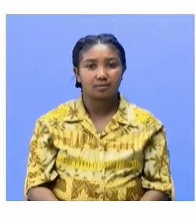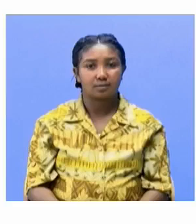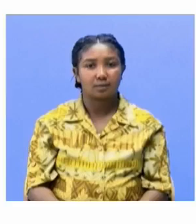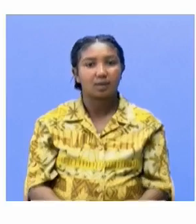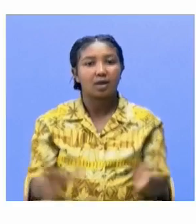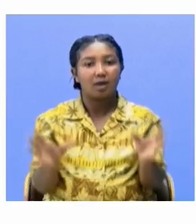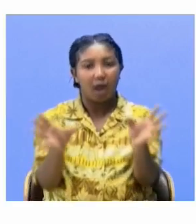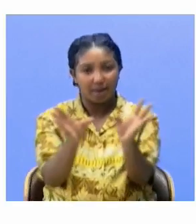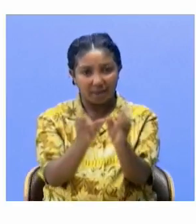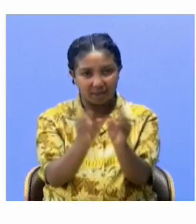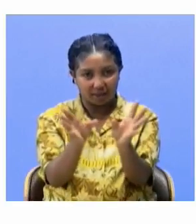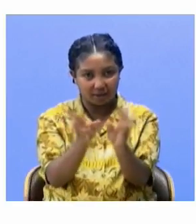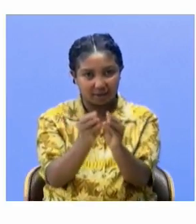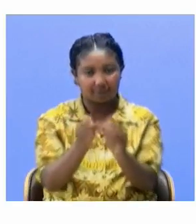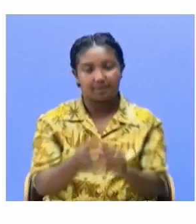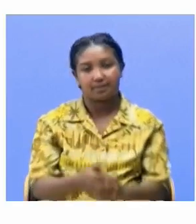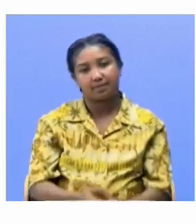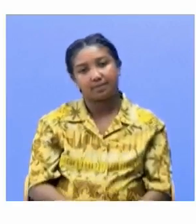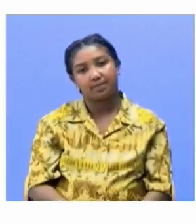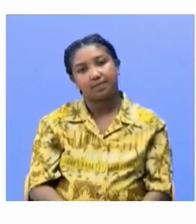a meeting